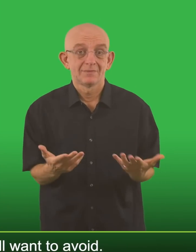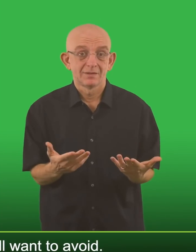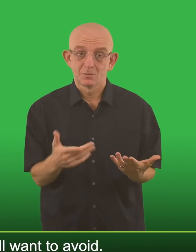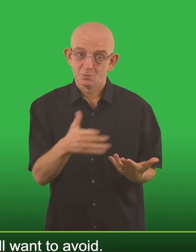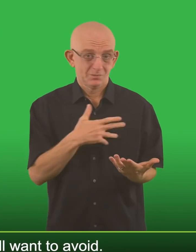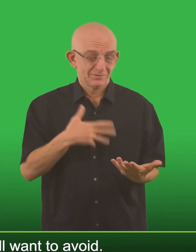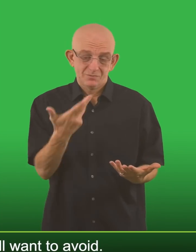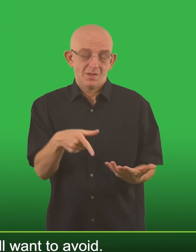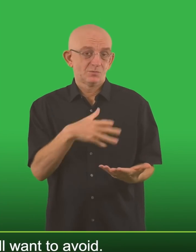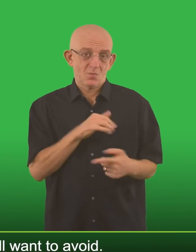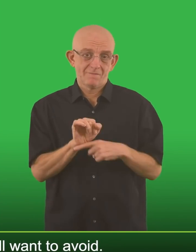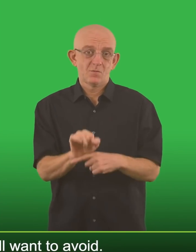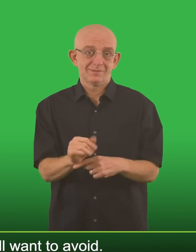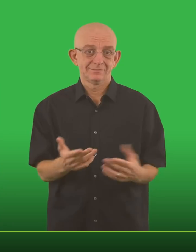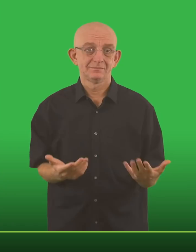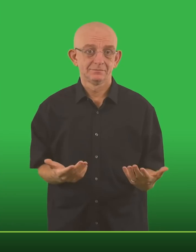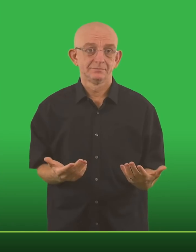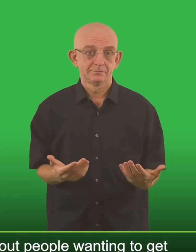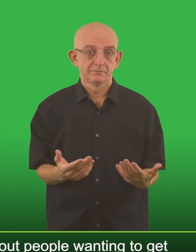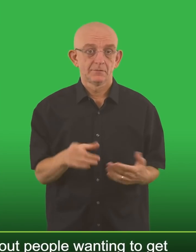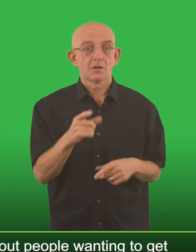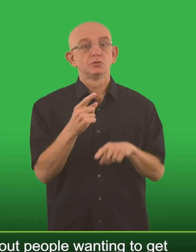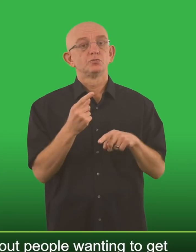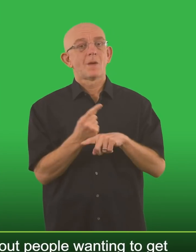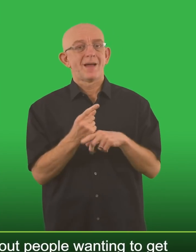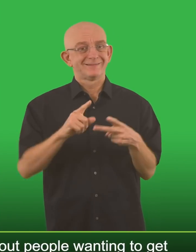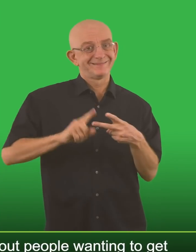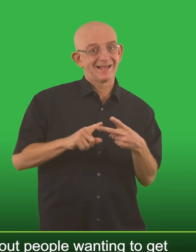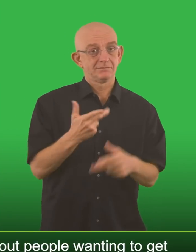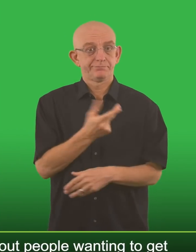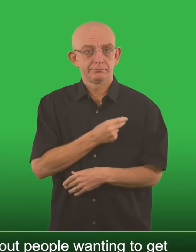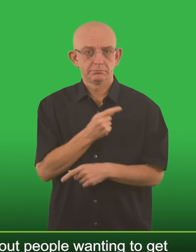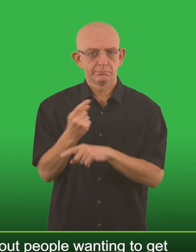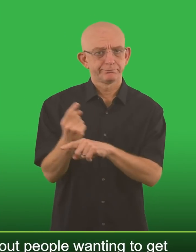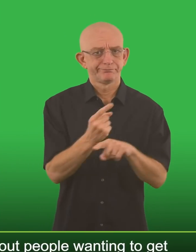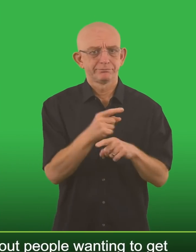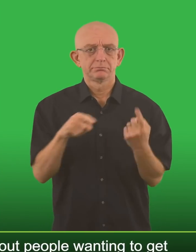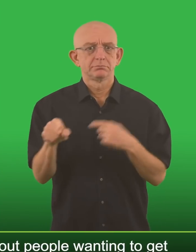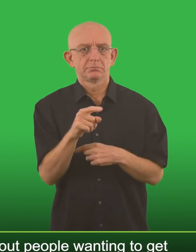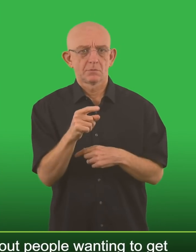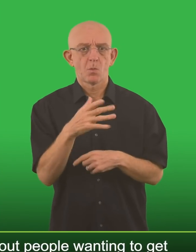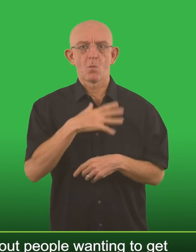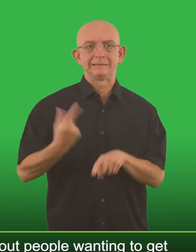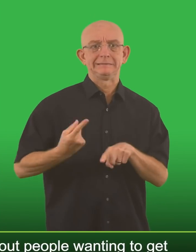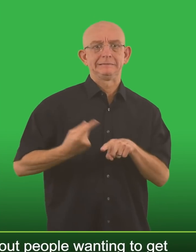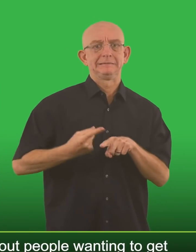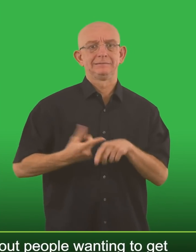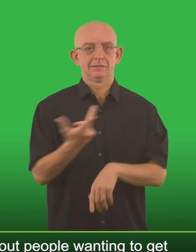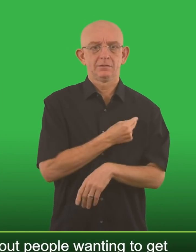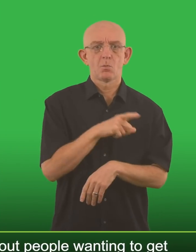stillbirth, which is something that we would all want to avoid. In terms of second doses, I'm hearing a lot about